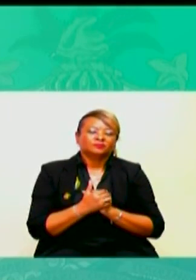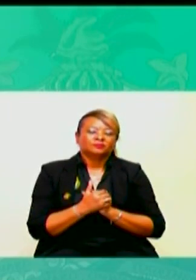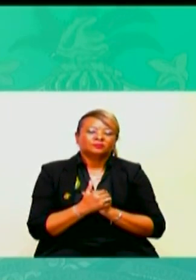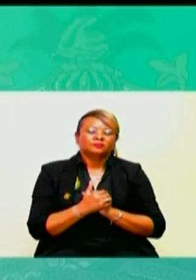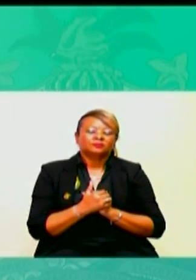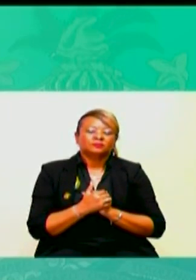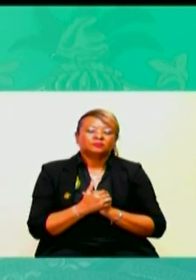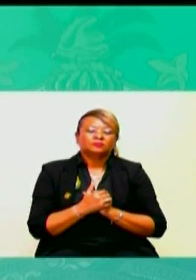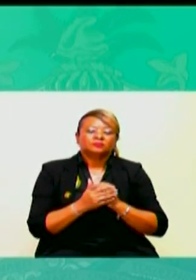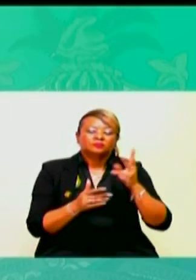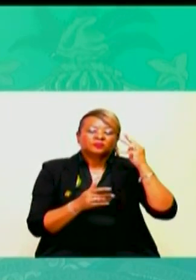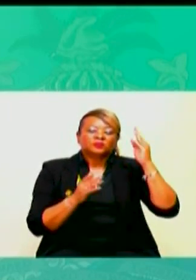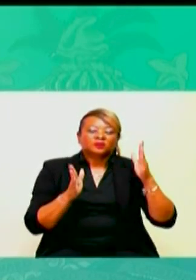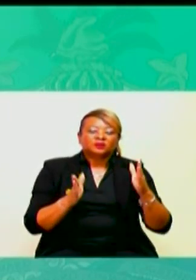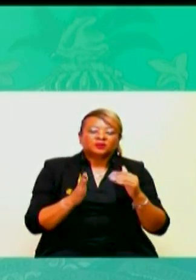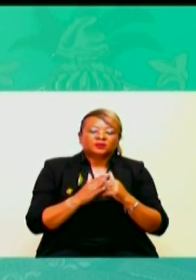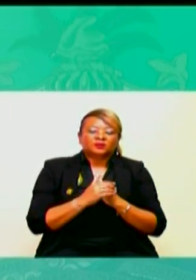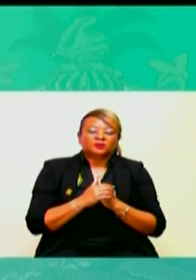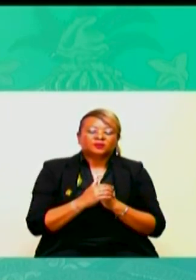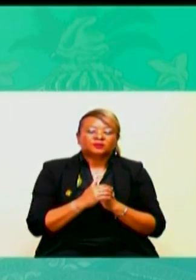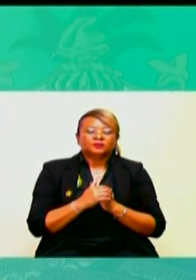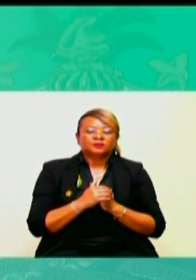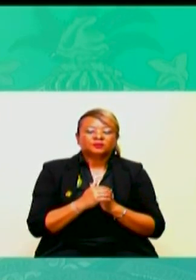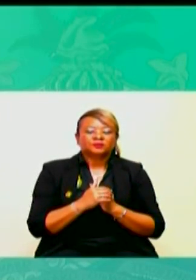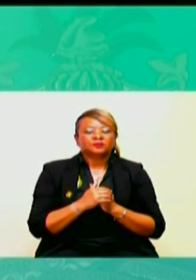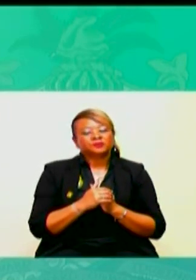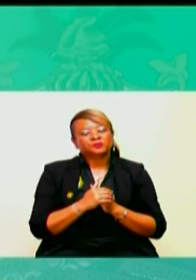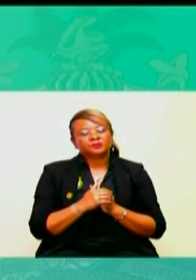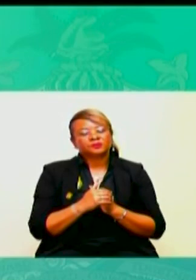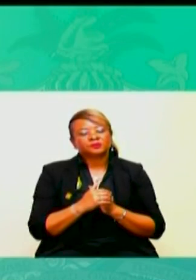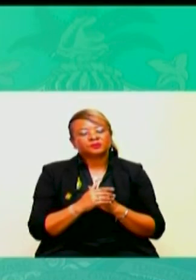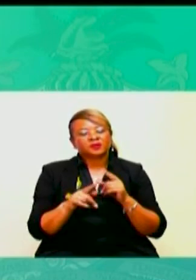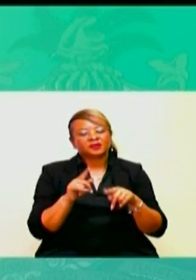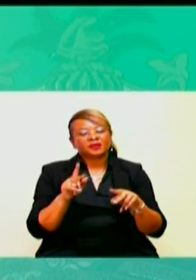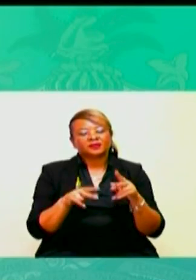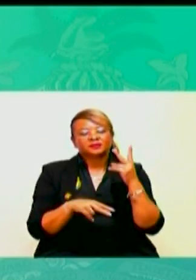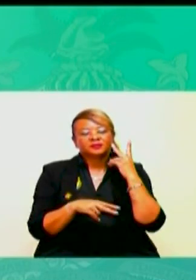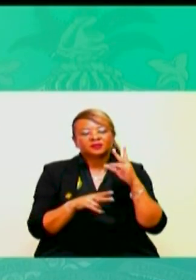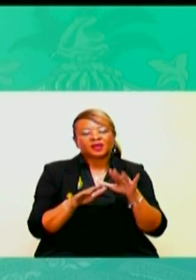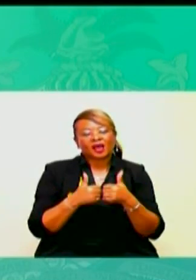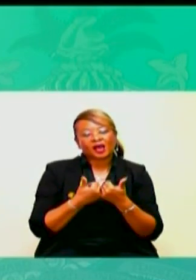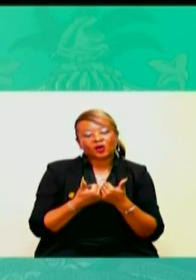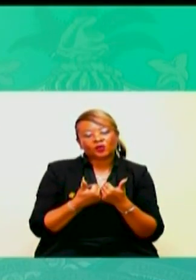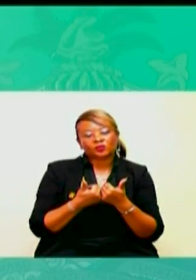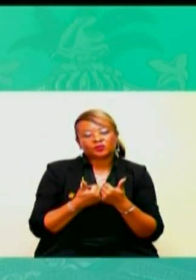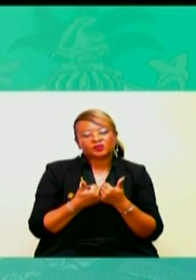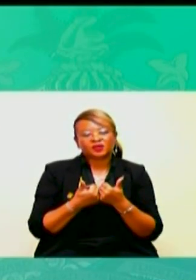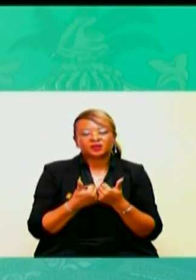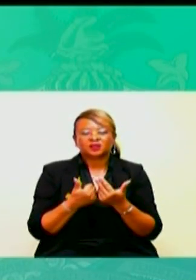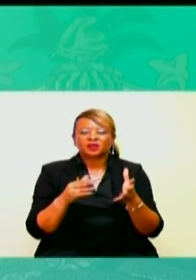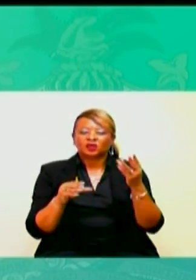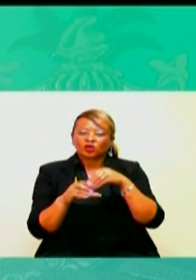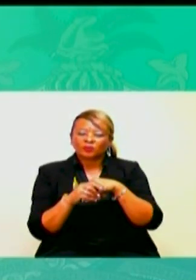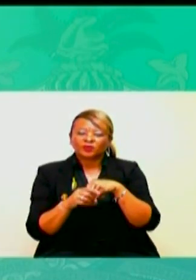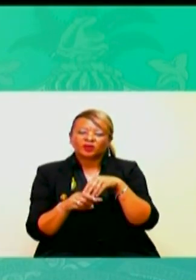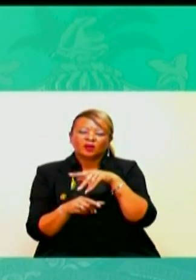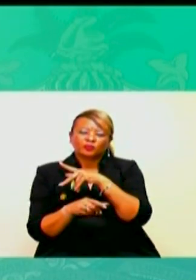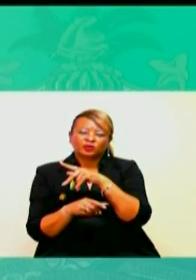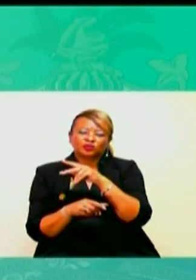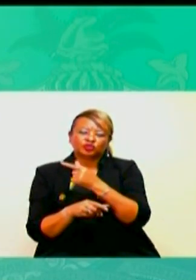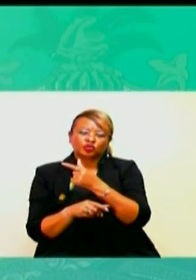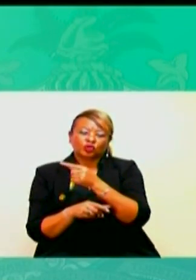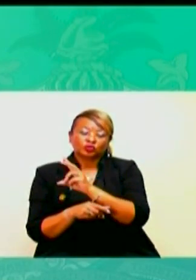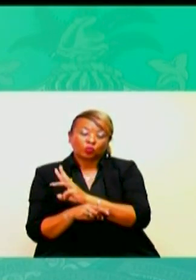Mm-hmm. Madam Speaker, and for the likes of me, I just simply can't see how they could incorporate the Prince George Wharf in this.